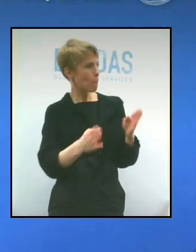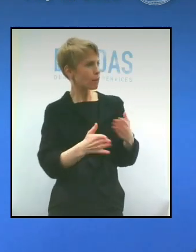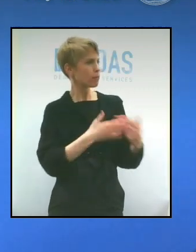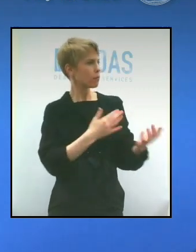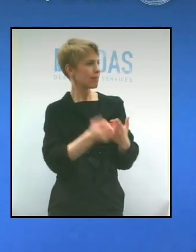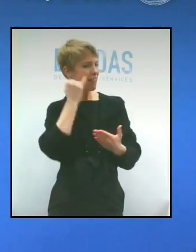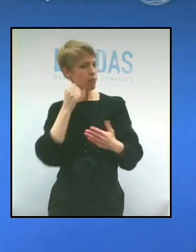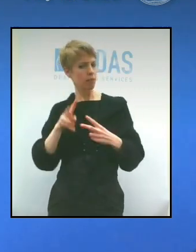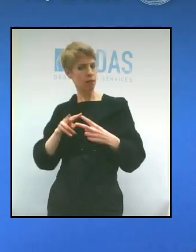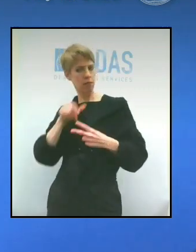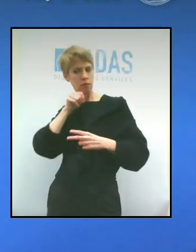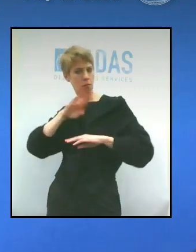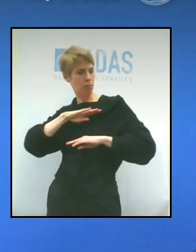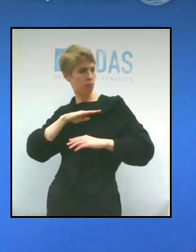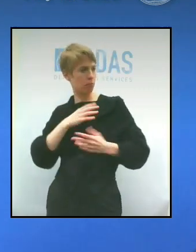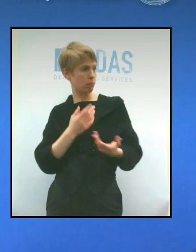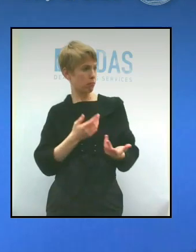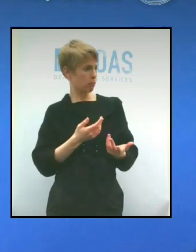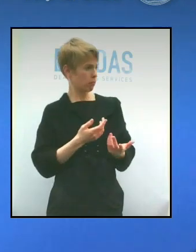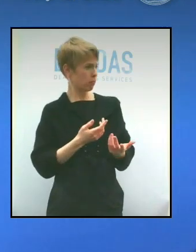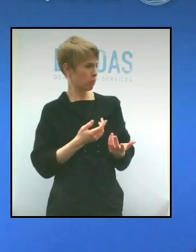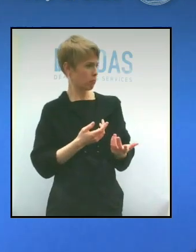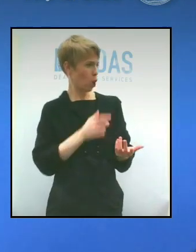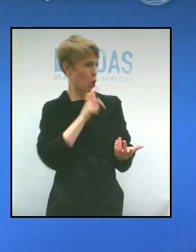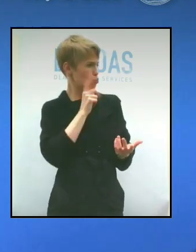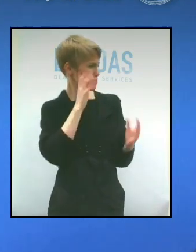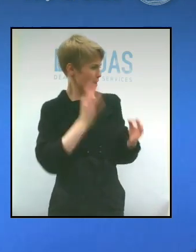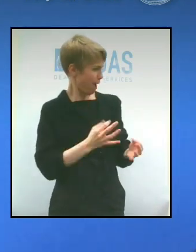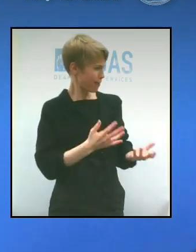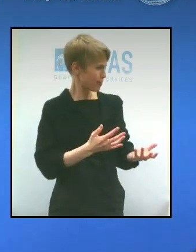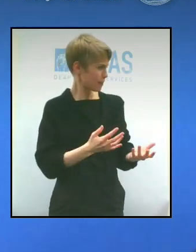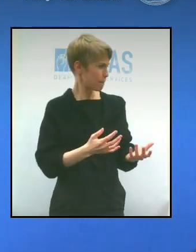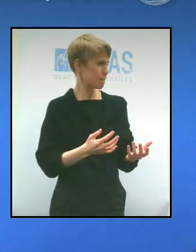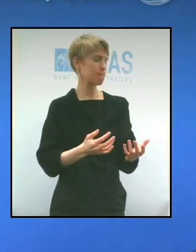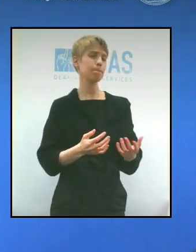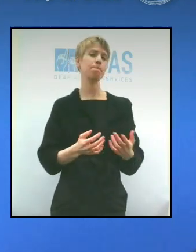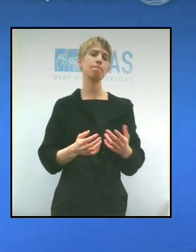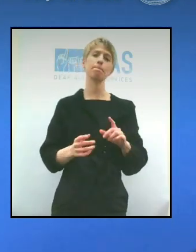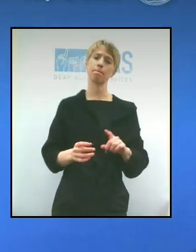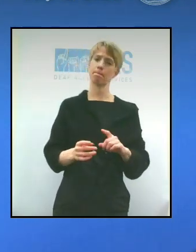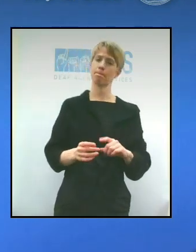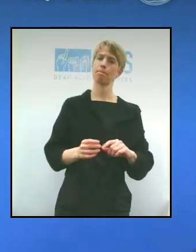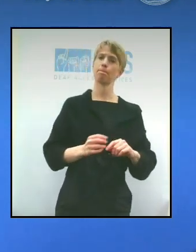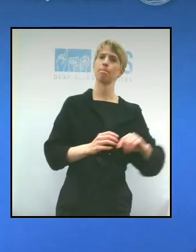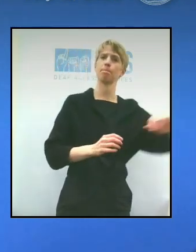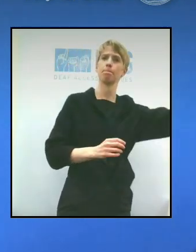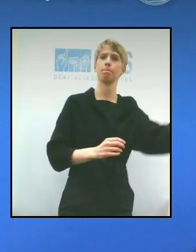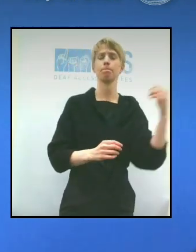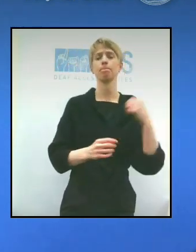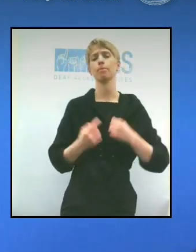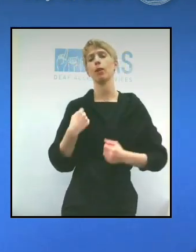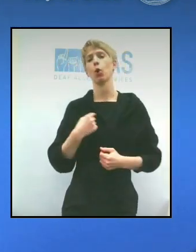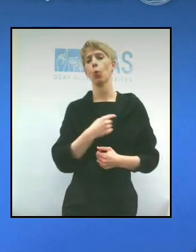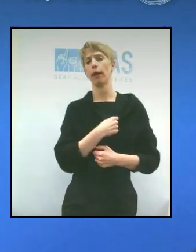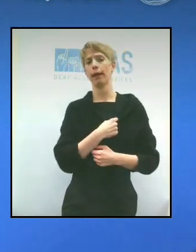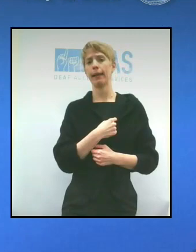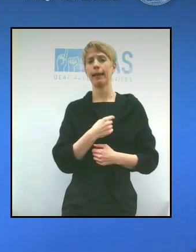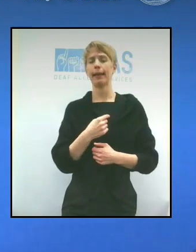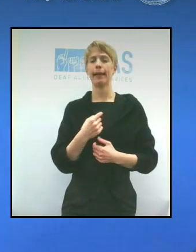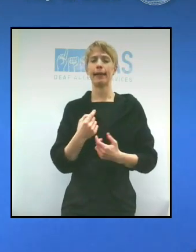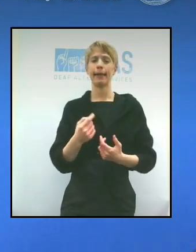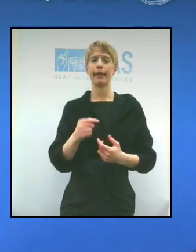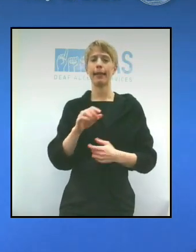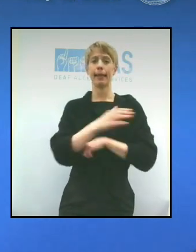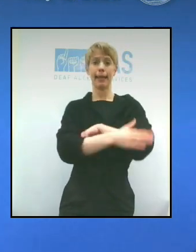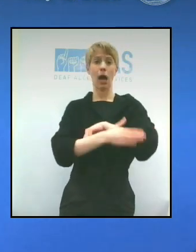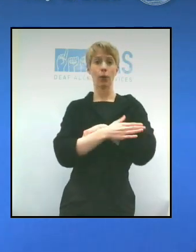of community spread and therefore up to residents at this point? Yes, and yes. I should say yes, yes, and yes. The